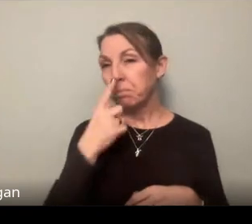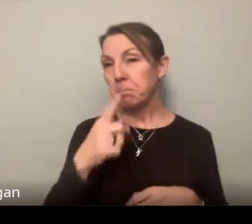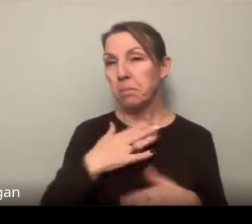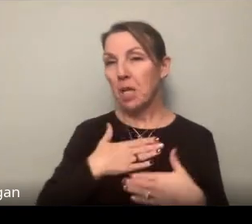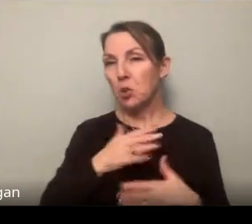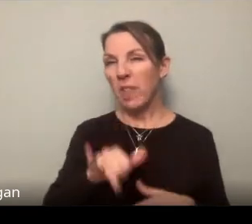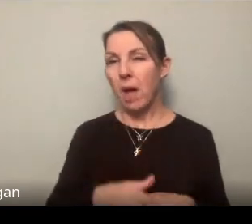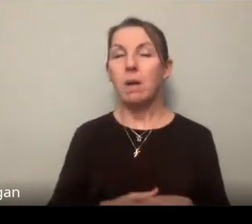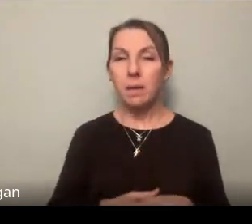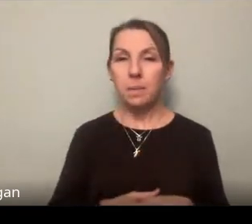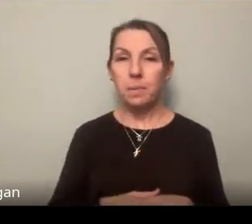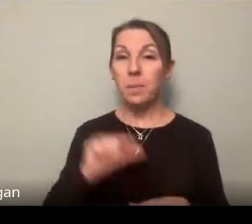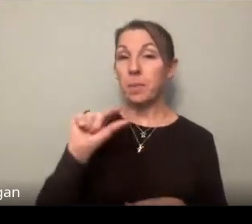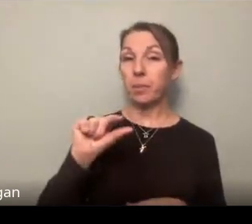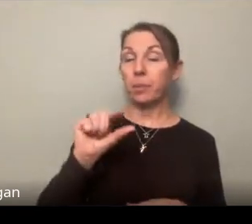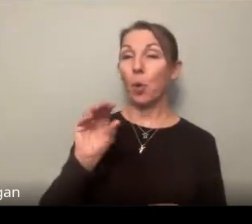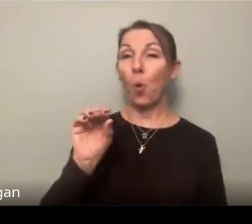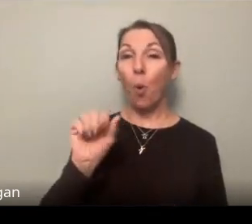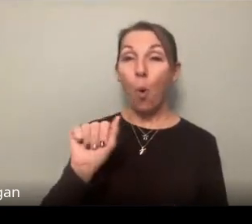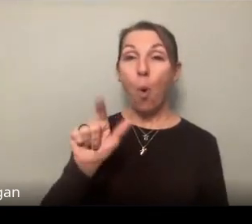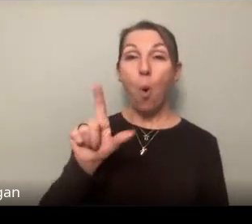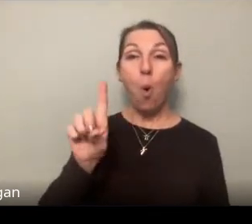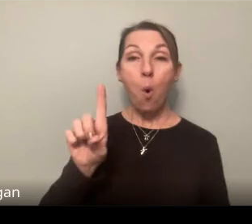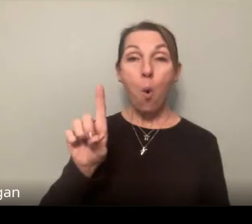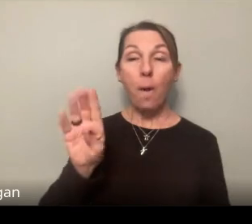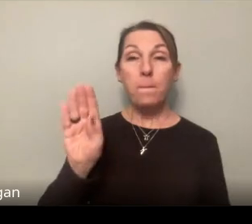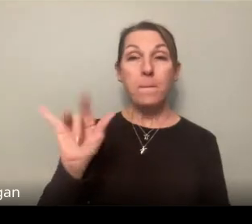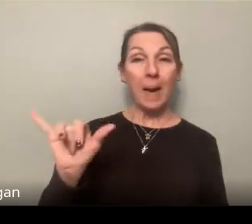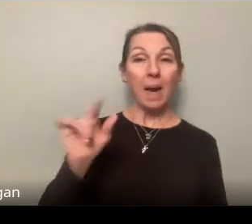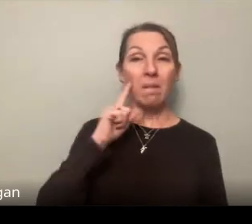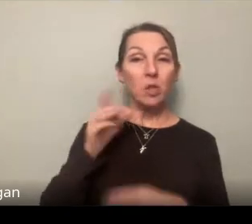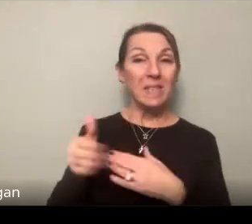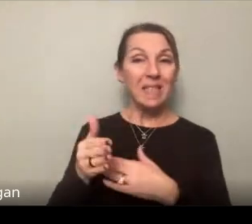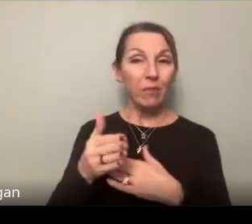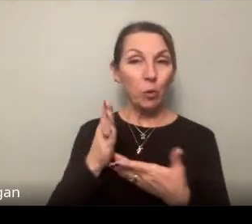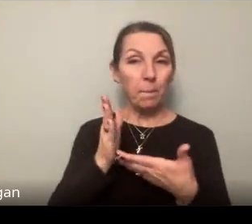too. I put a little Old Bay in it for like the seafood part of it,